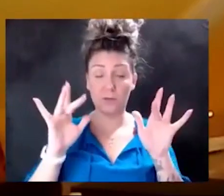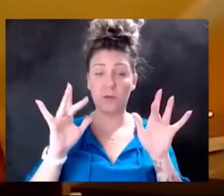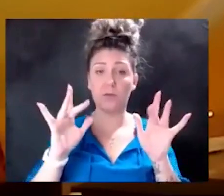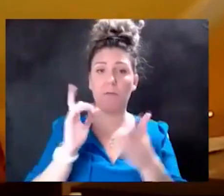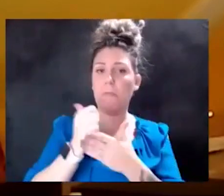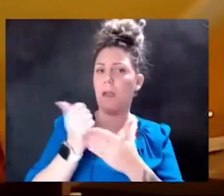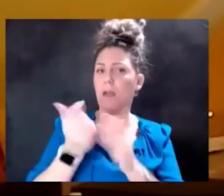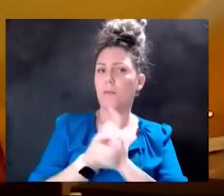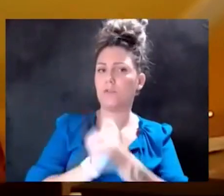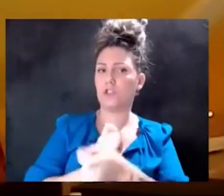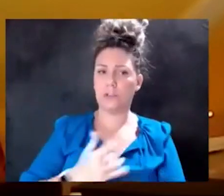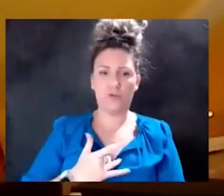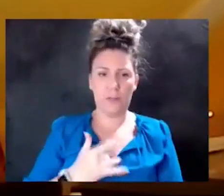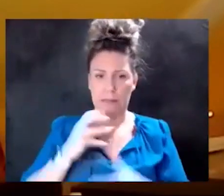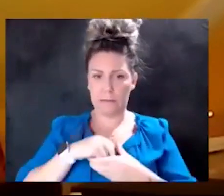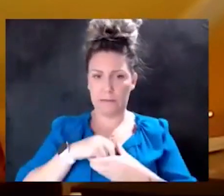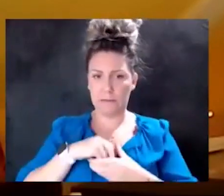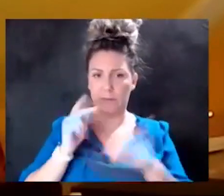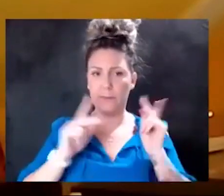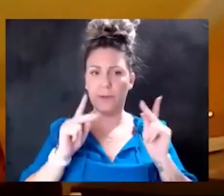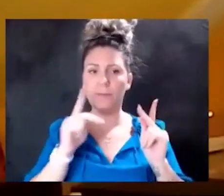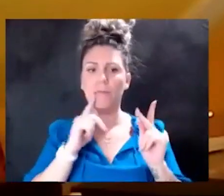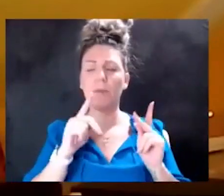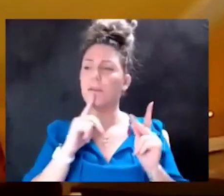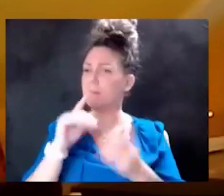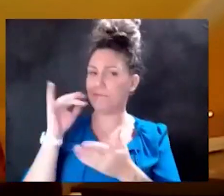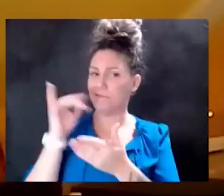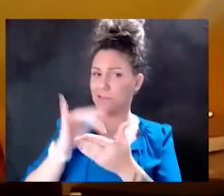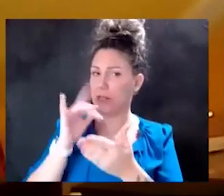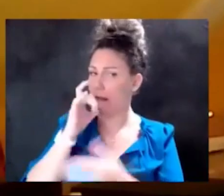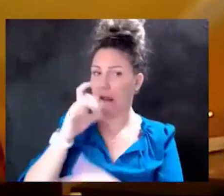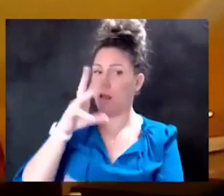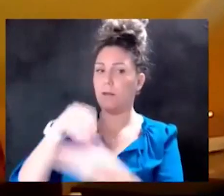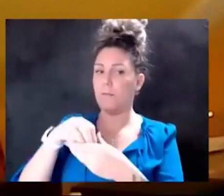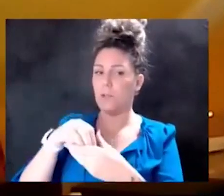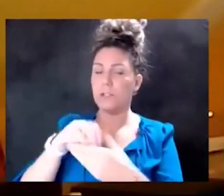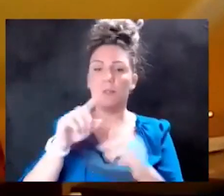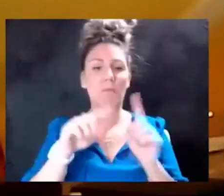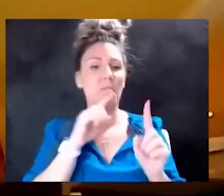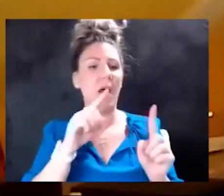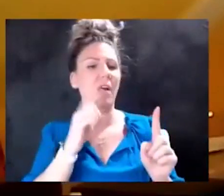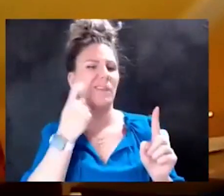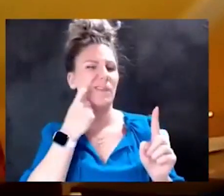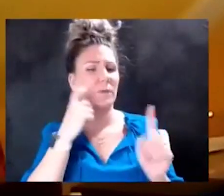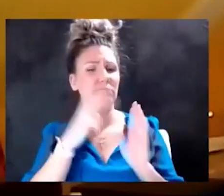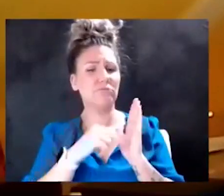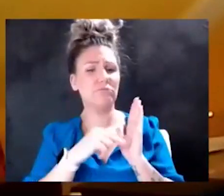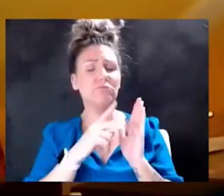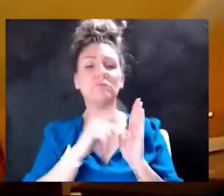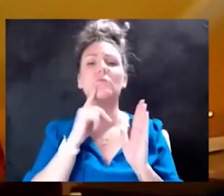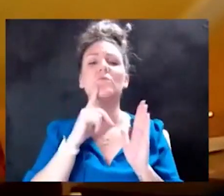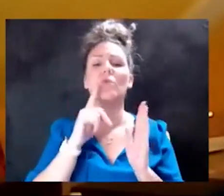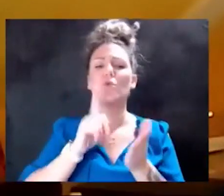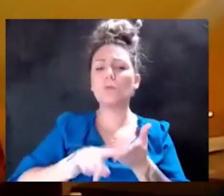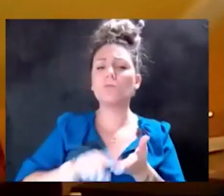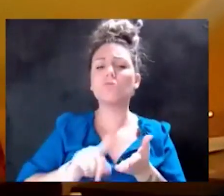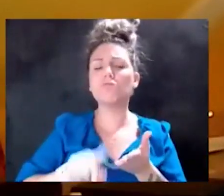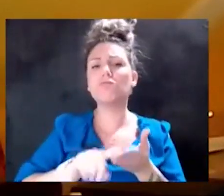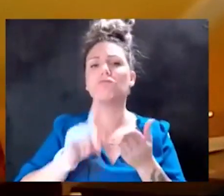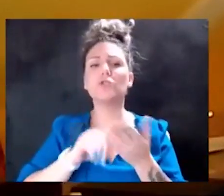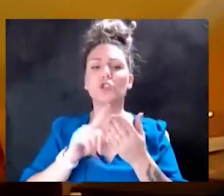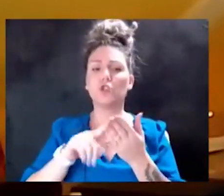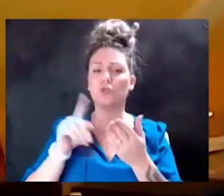little bit about a study I saw on this, not a study I participated in, but the researchers were surveying these study